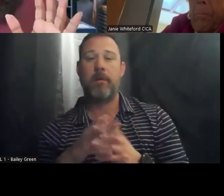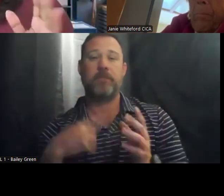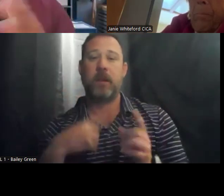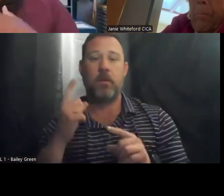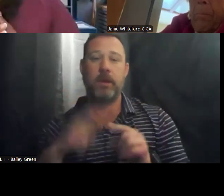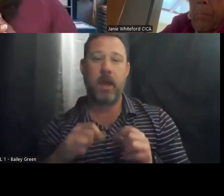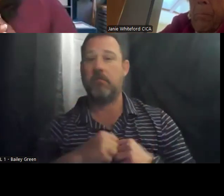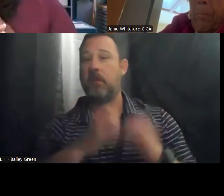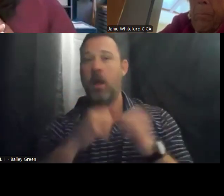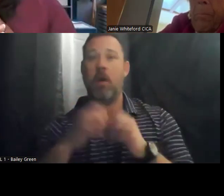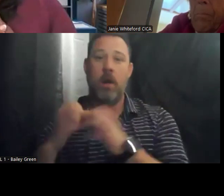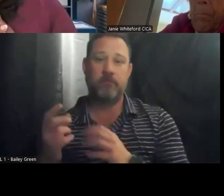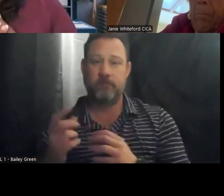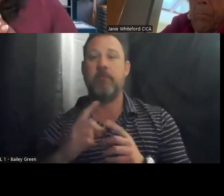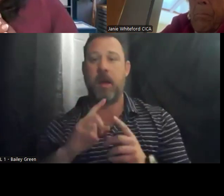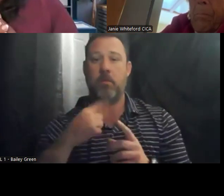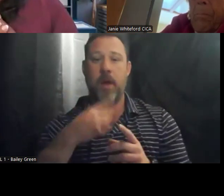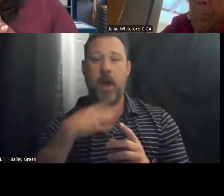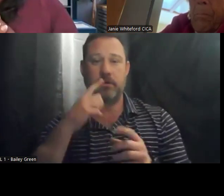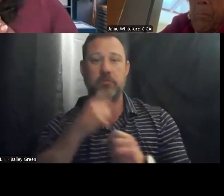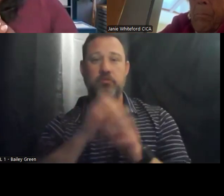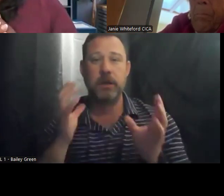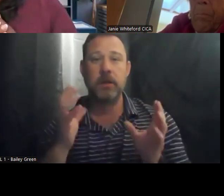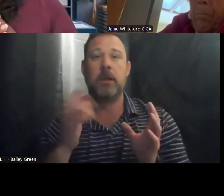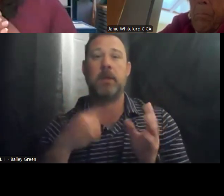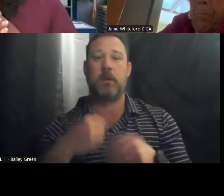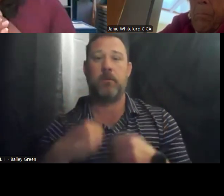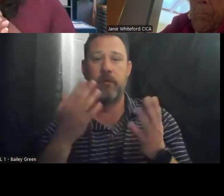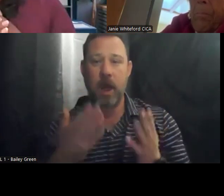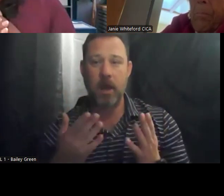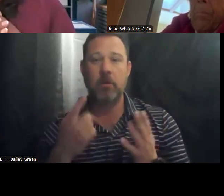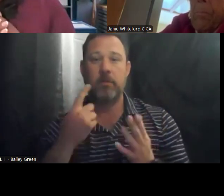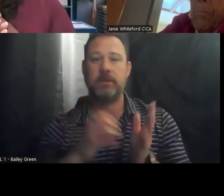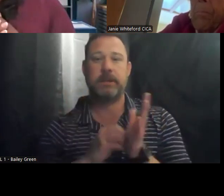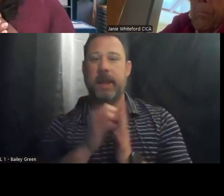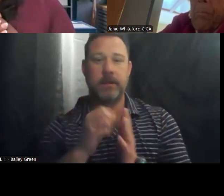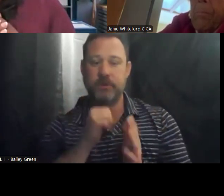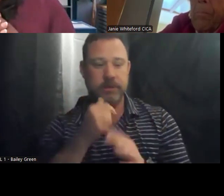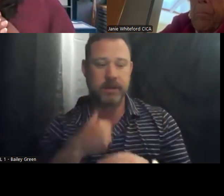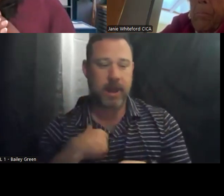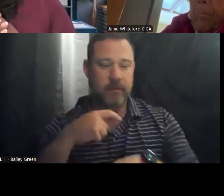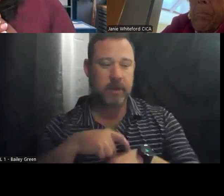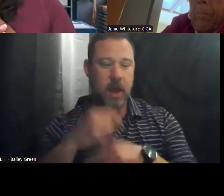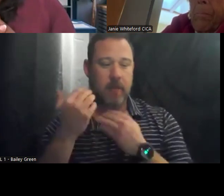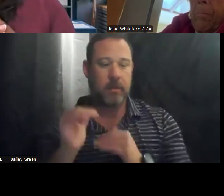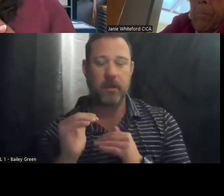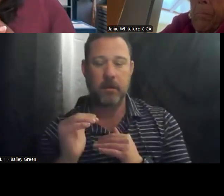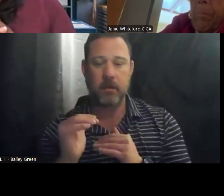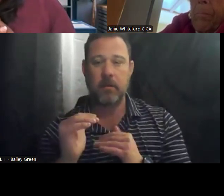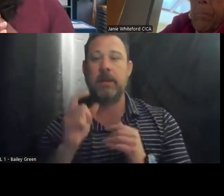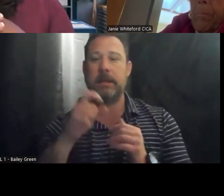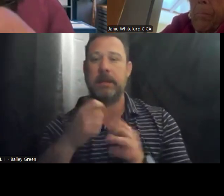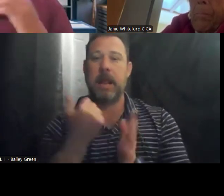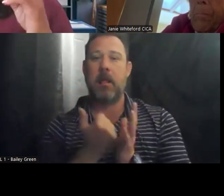the silos, which would be my dream as a provider, because cancer doesn't have a timeline. He needs help